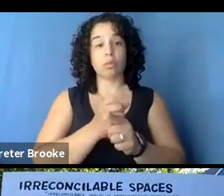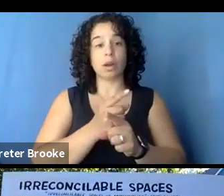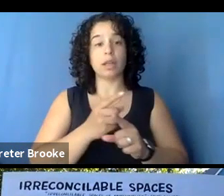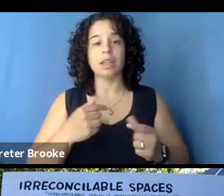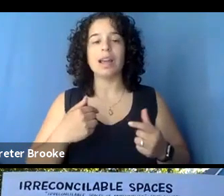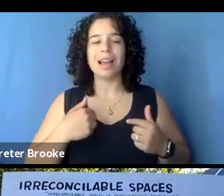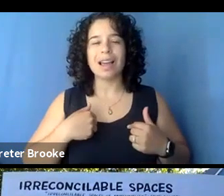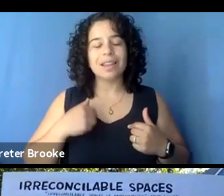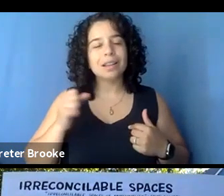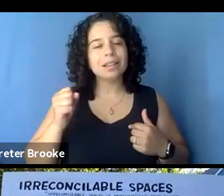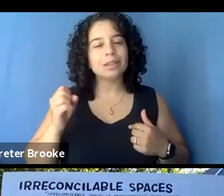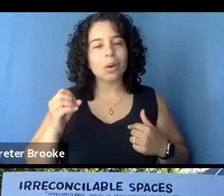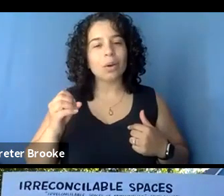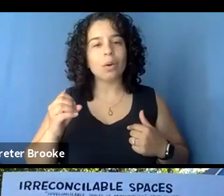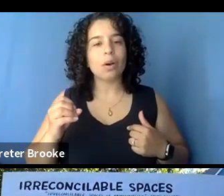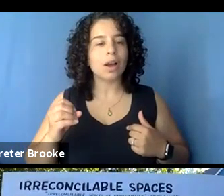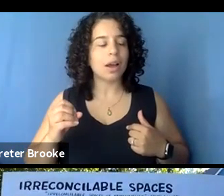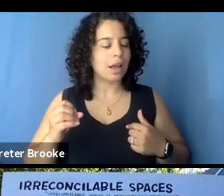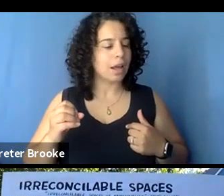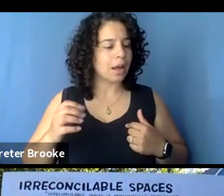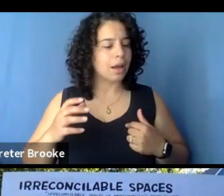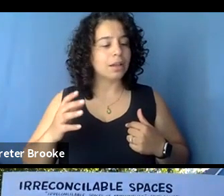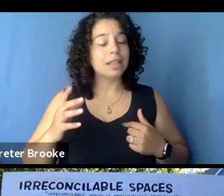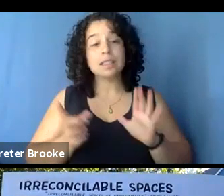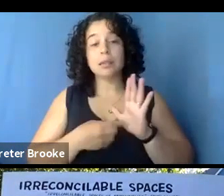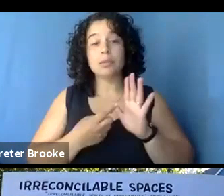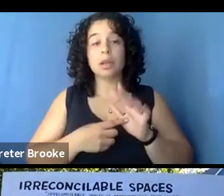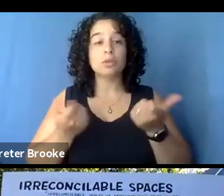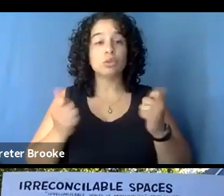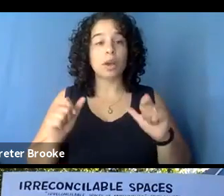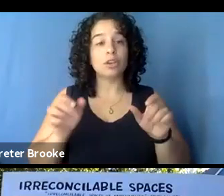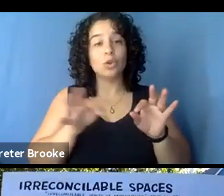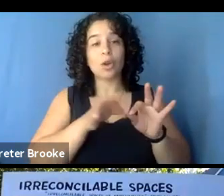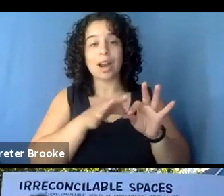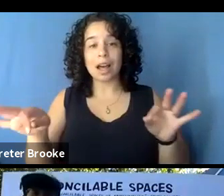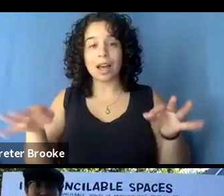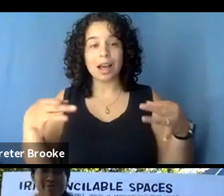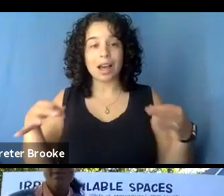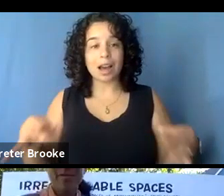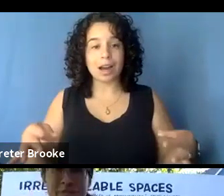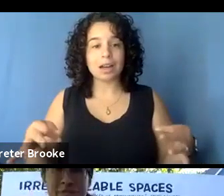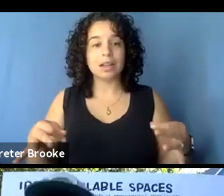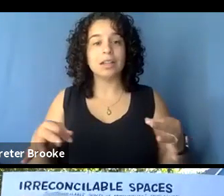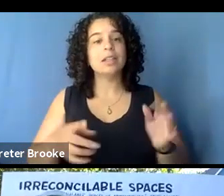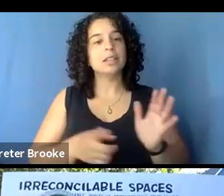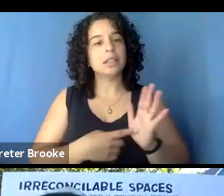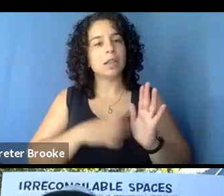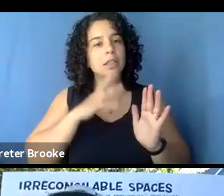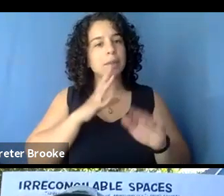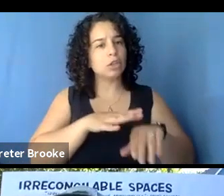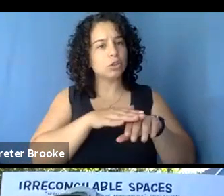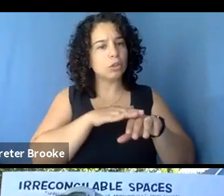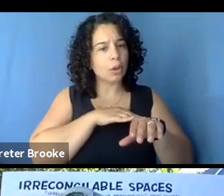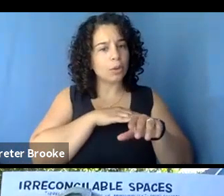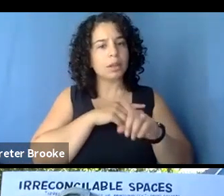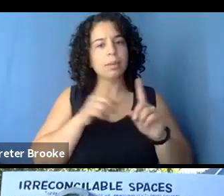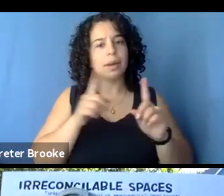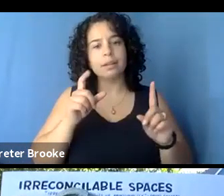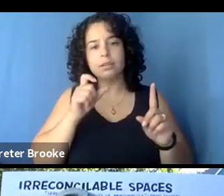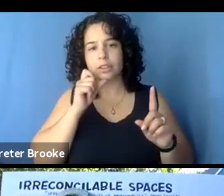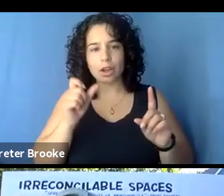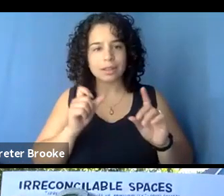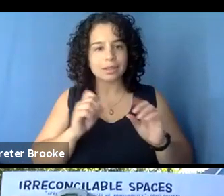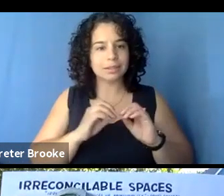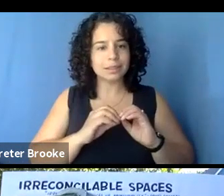my wording is, sometimes my articulation is going very slowly now too, but I guess I'm thinking,